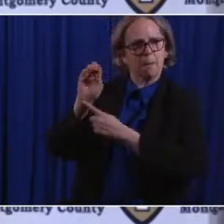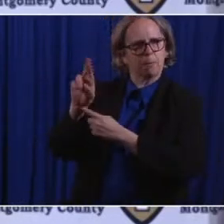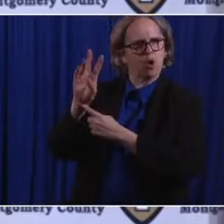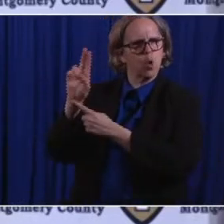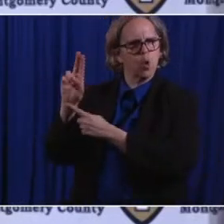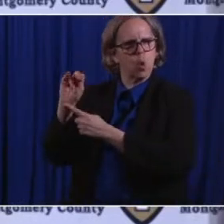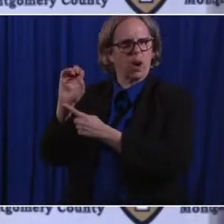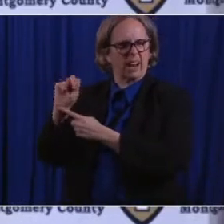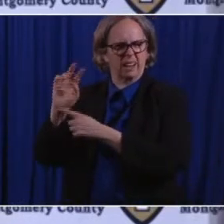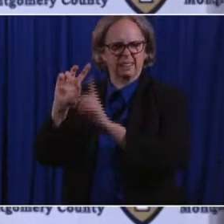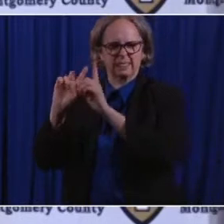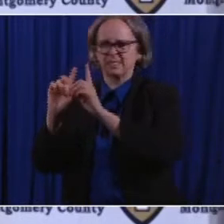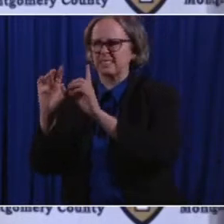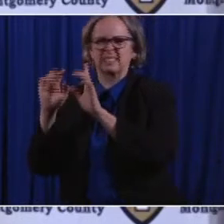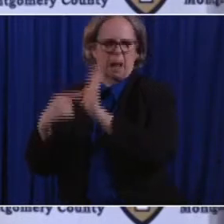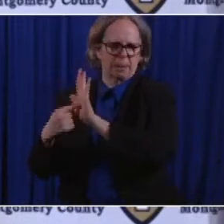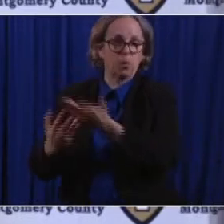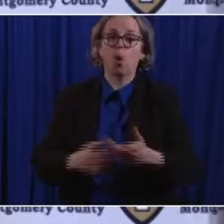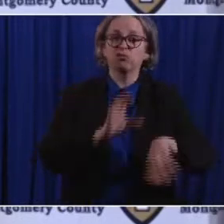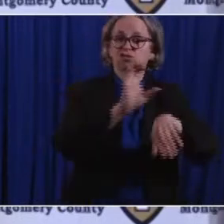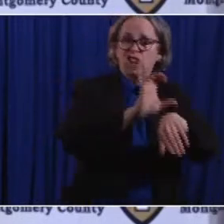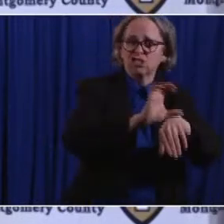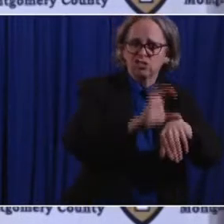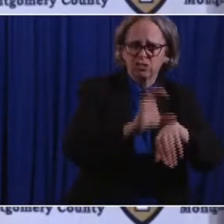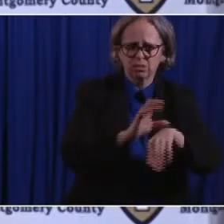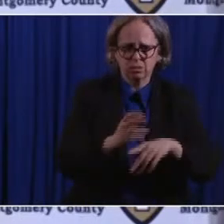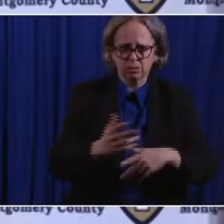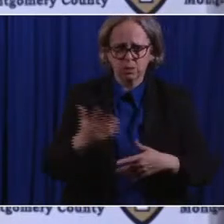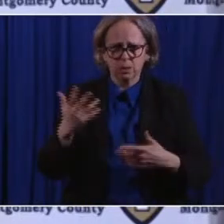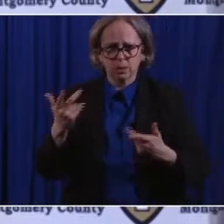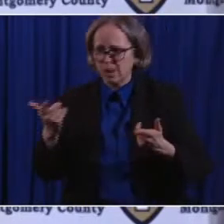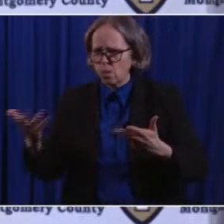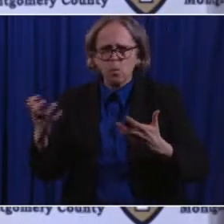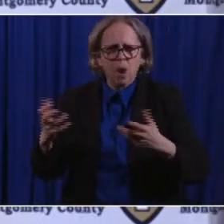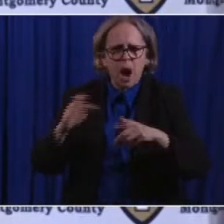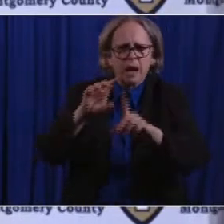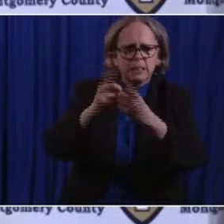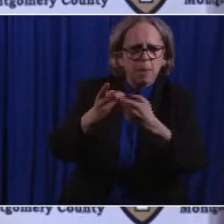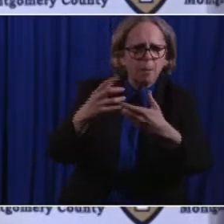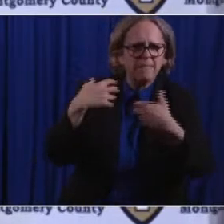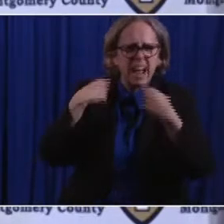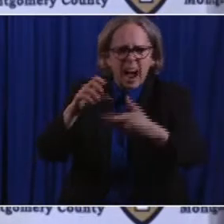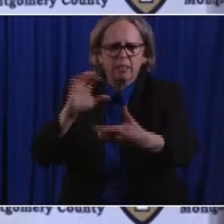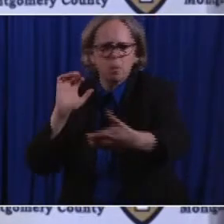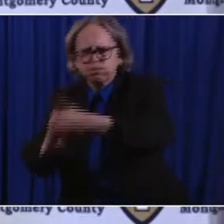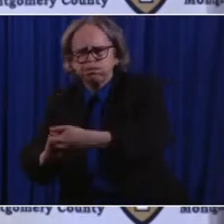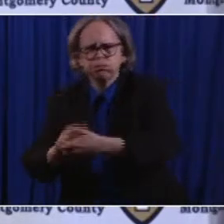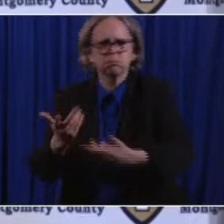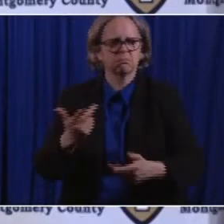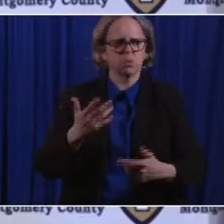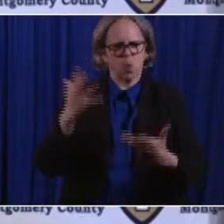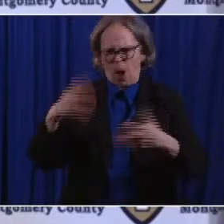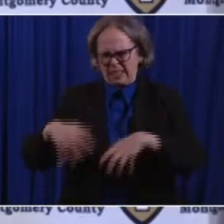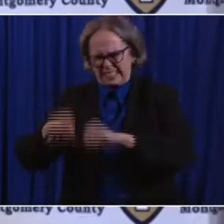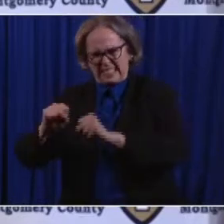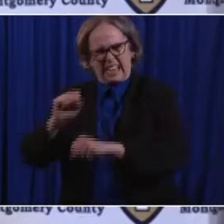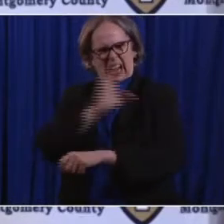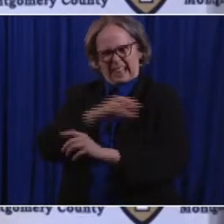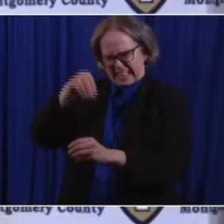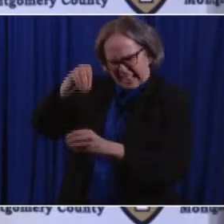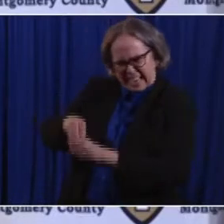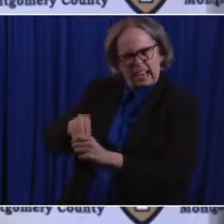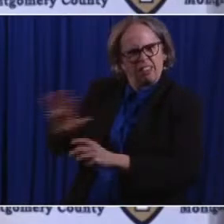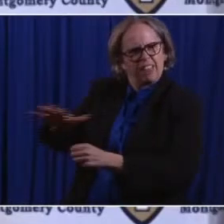church, but they want to be able to partner with the healthcare providers. So